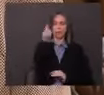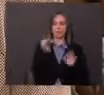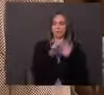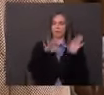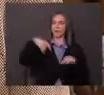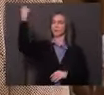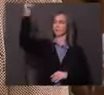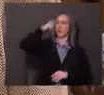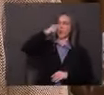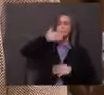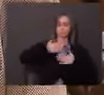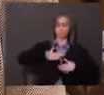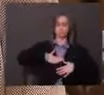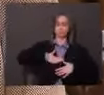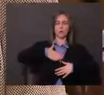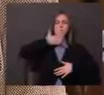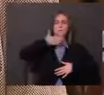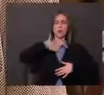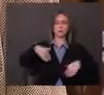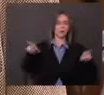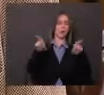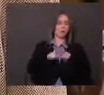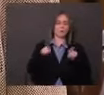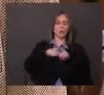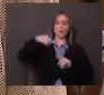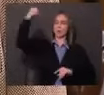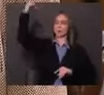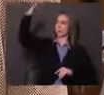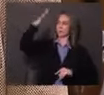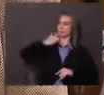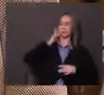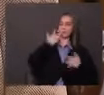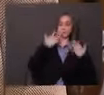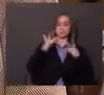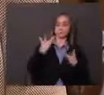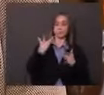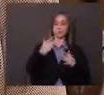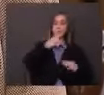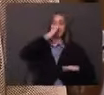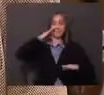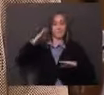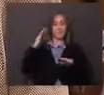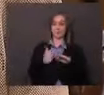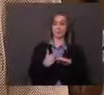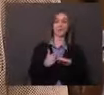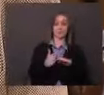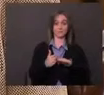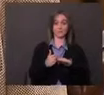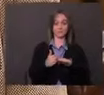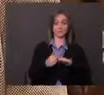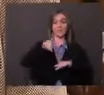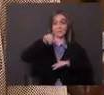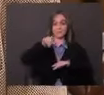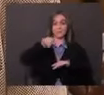sun, and his clothes became white as light. And behold, Moses and